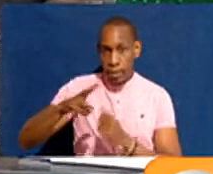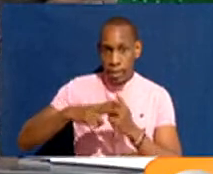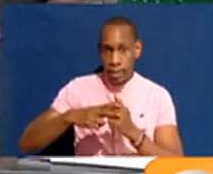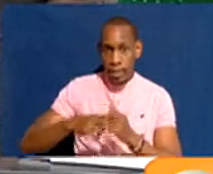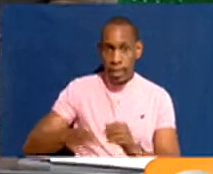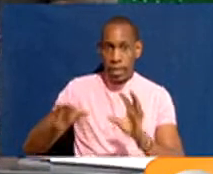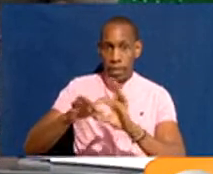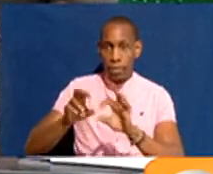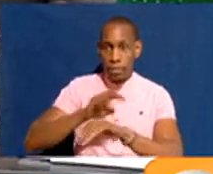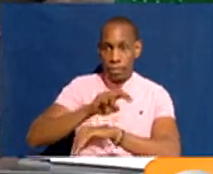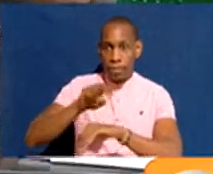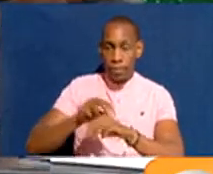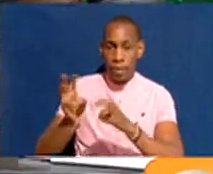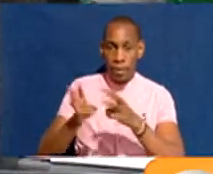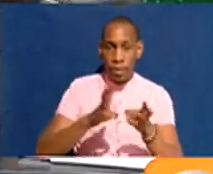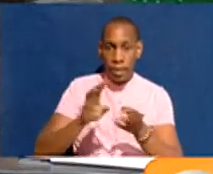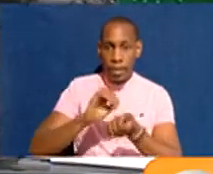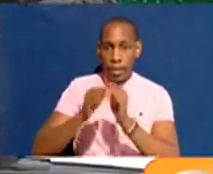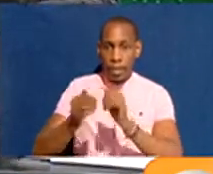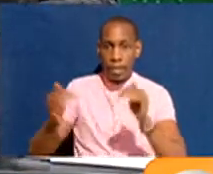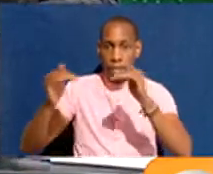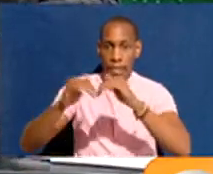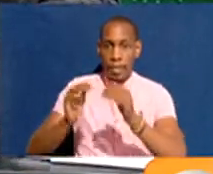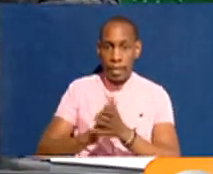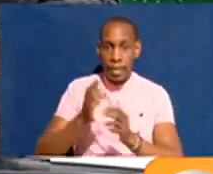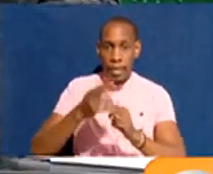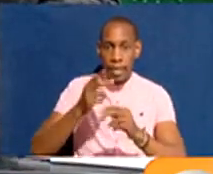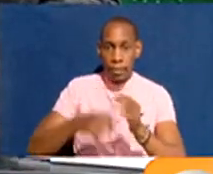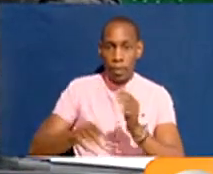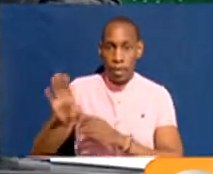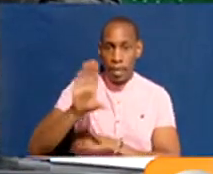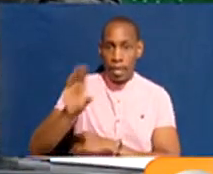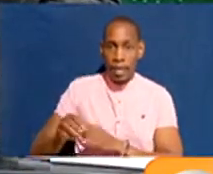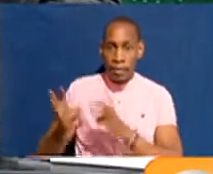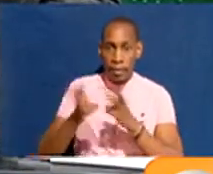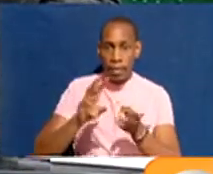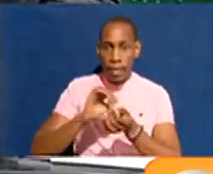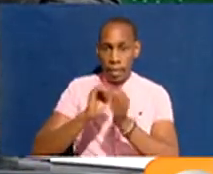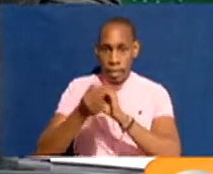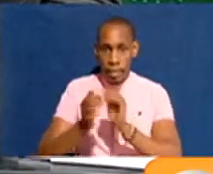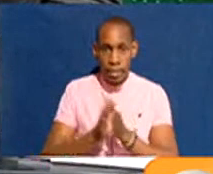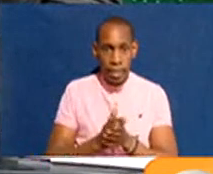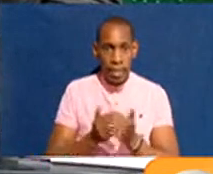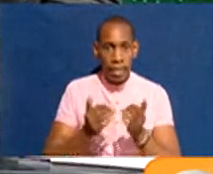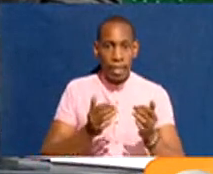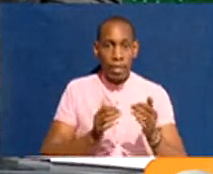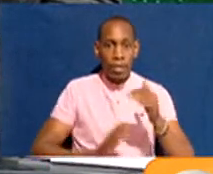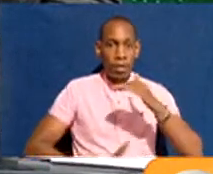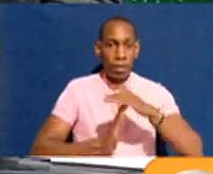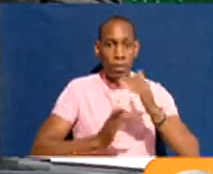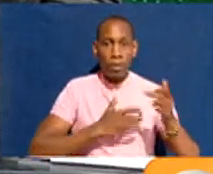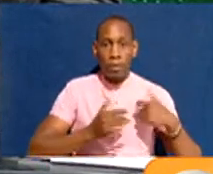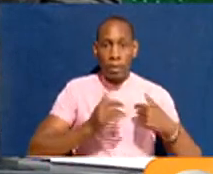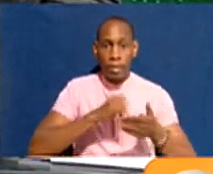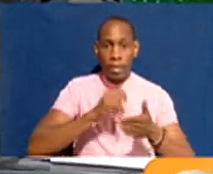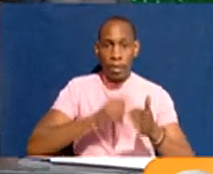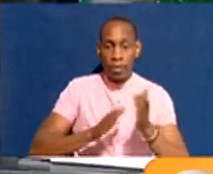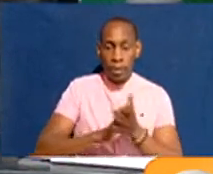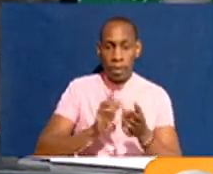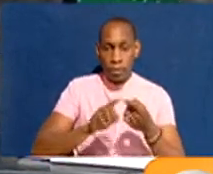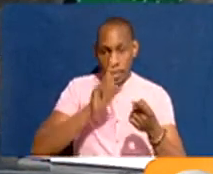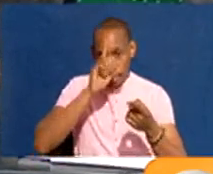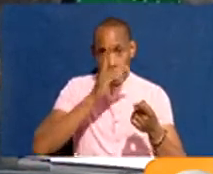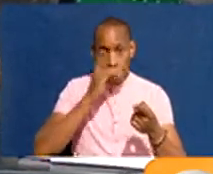27th United Nations Climate Change Conference, dubbed African Climate Change. Well, key concerns include the severe